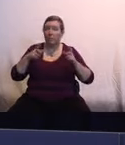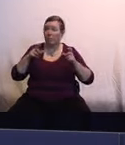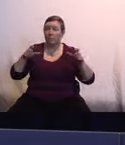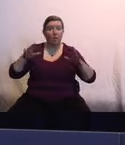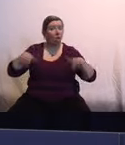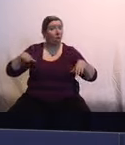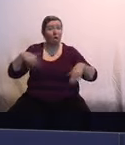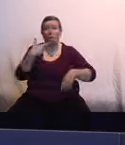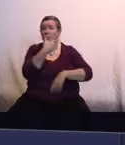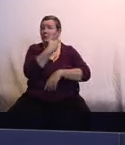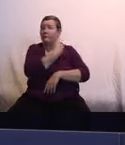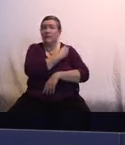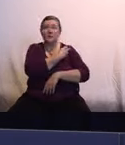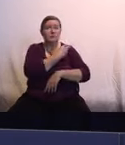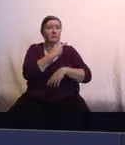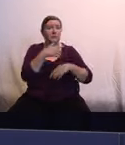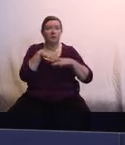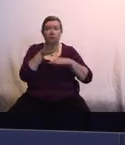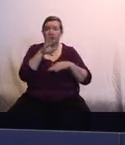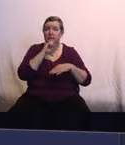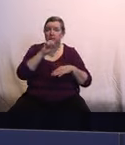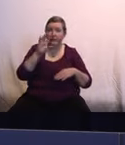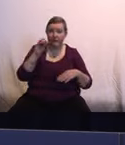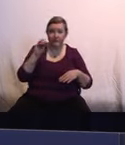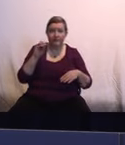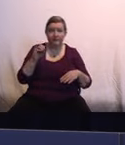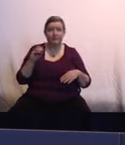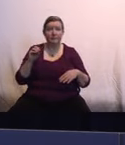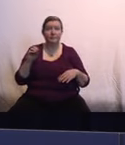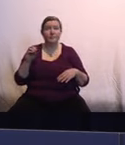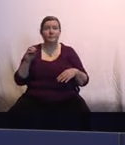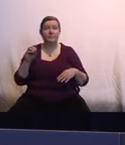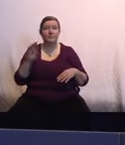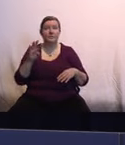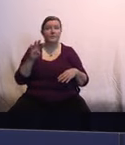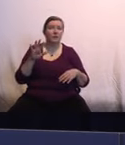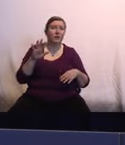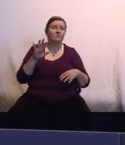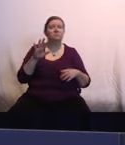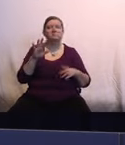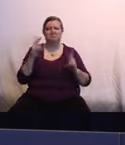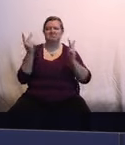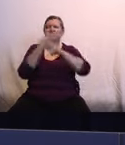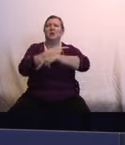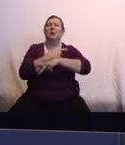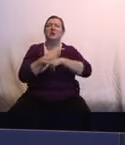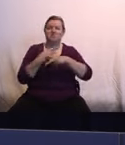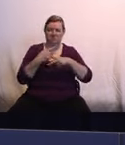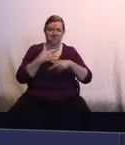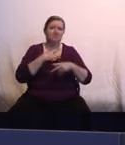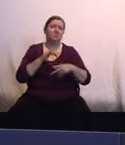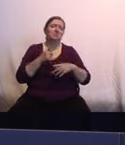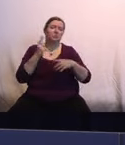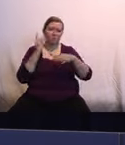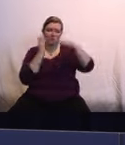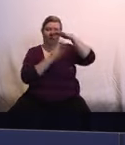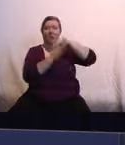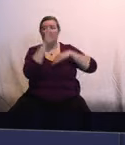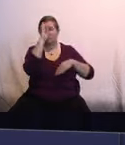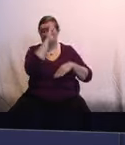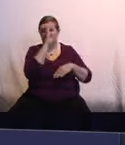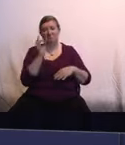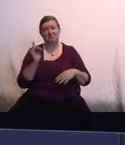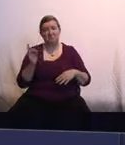and older, were about 45 times more likely to be hospitalized than those who